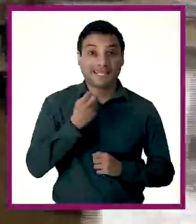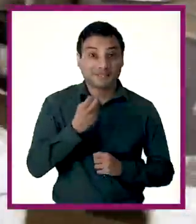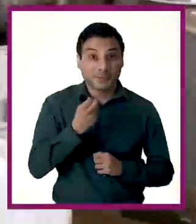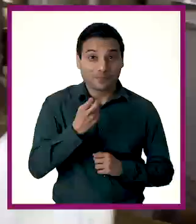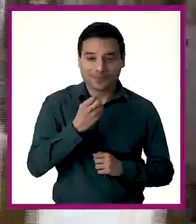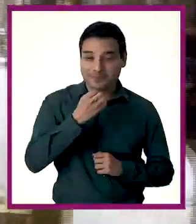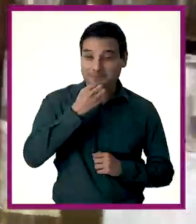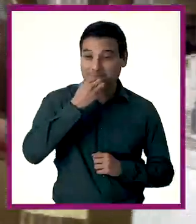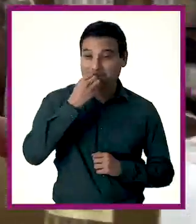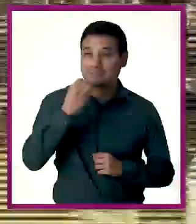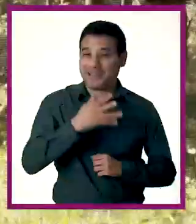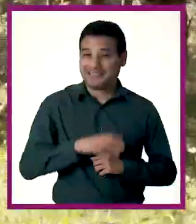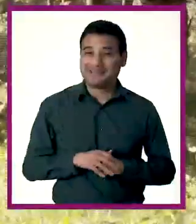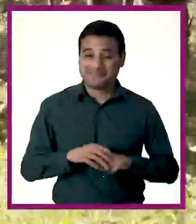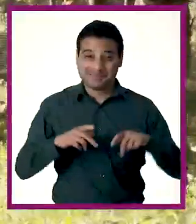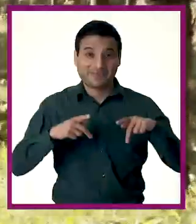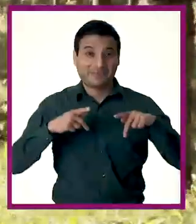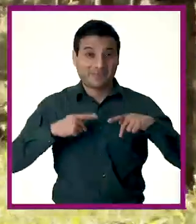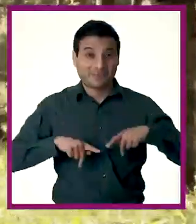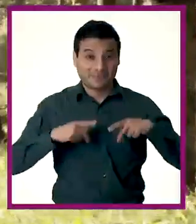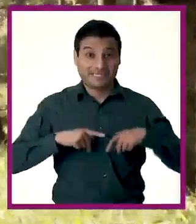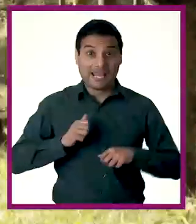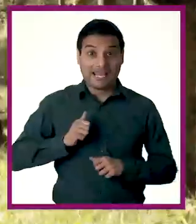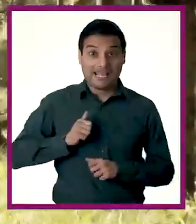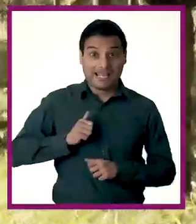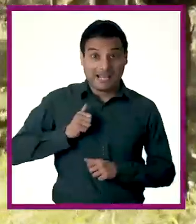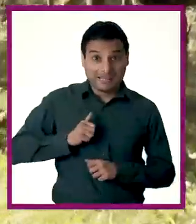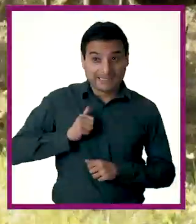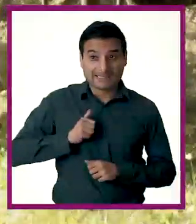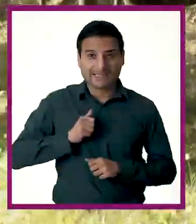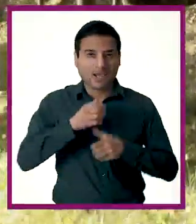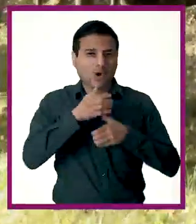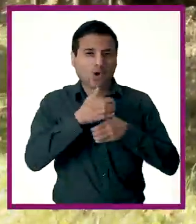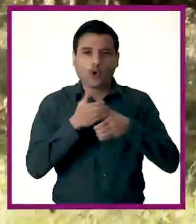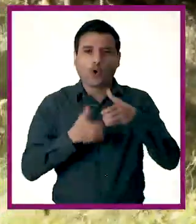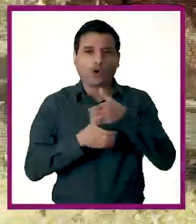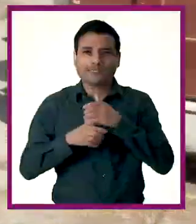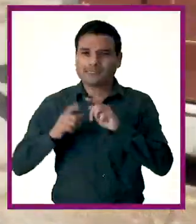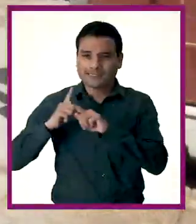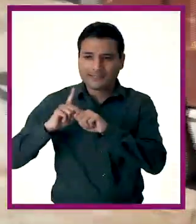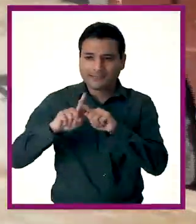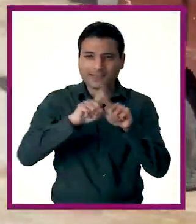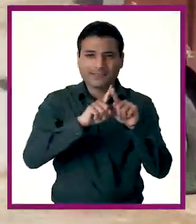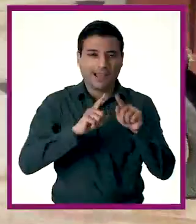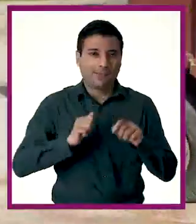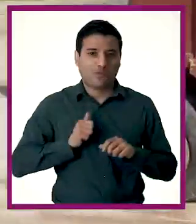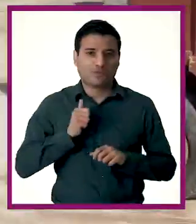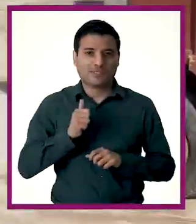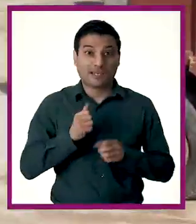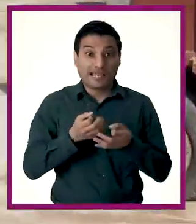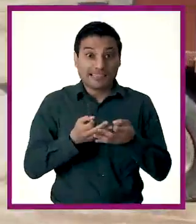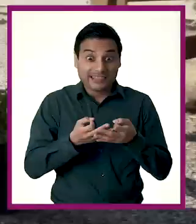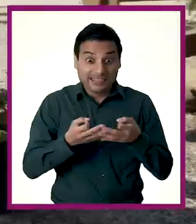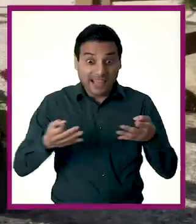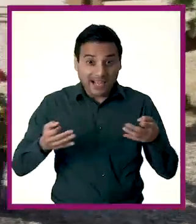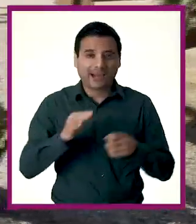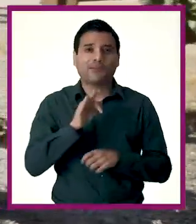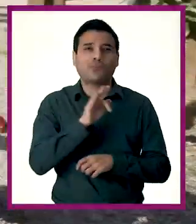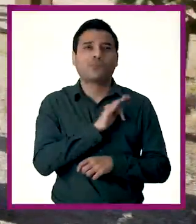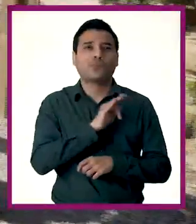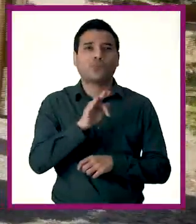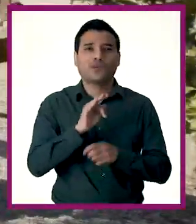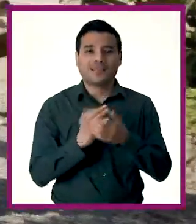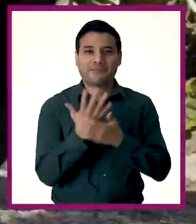Bye-bye. Es maravilloso ver cómo los canadienses aprovechan todos sus recursos. En este caso se dieron cuenta que la tierra era buena para